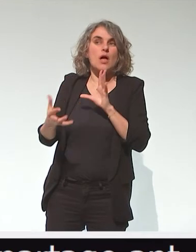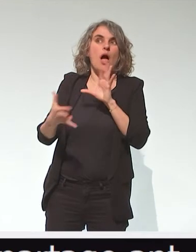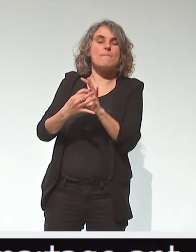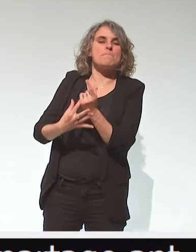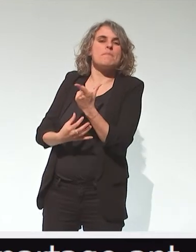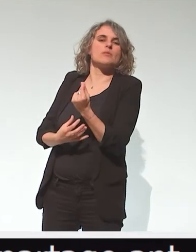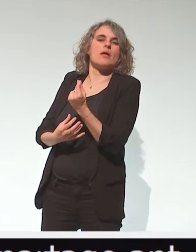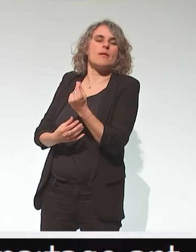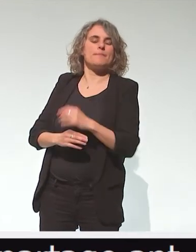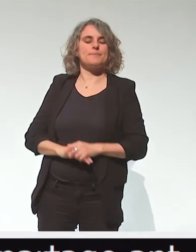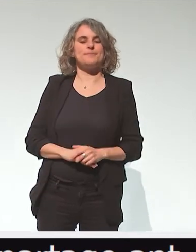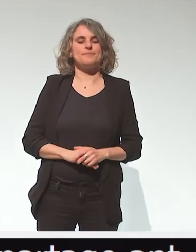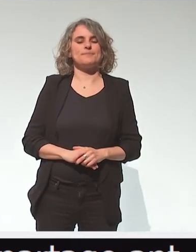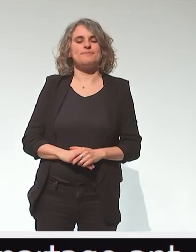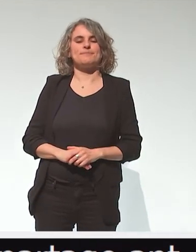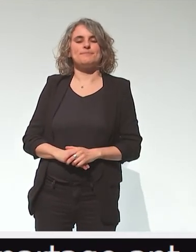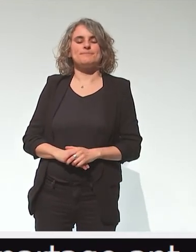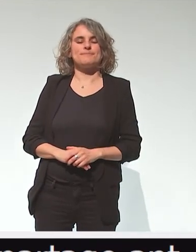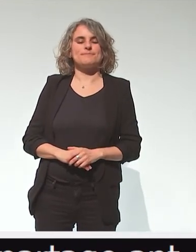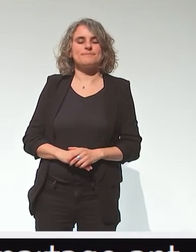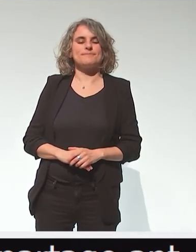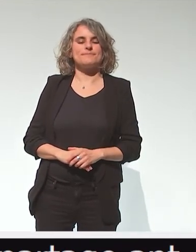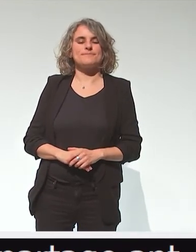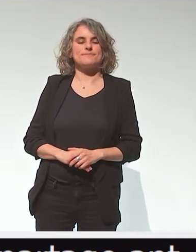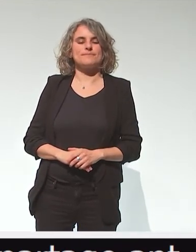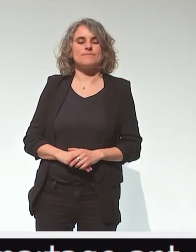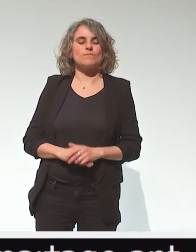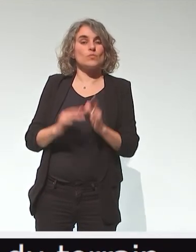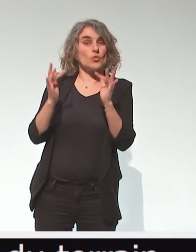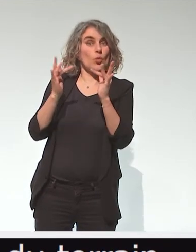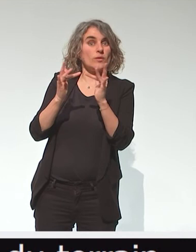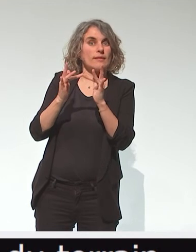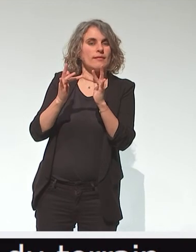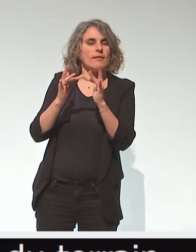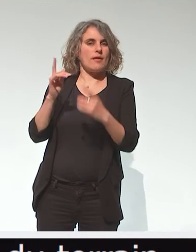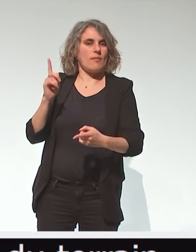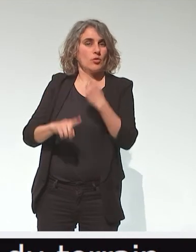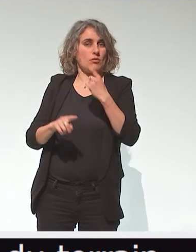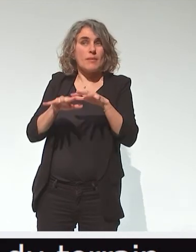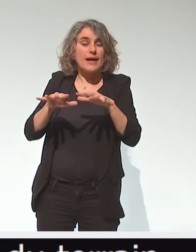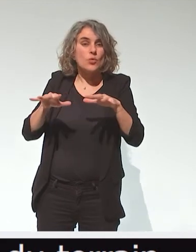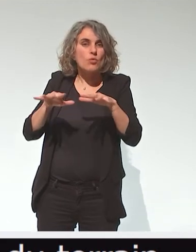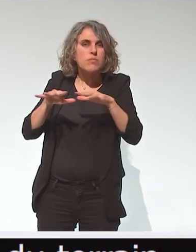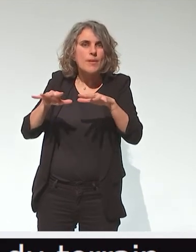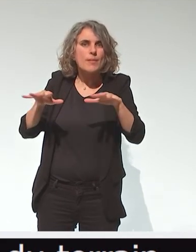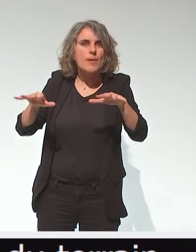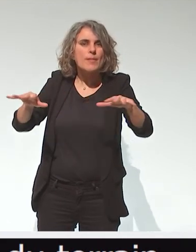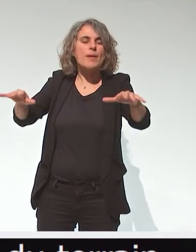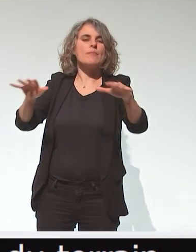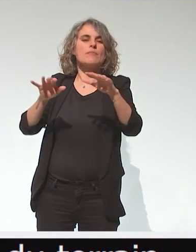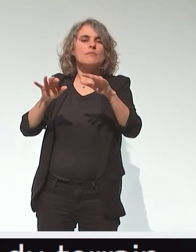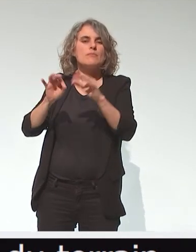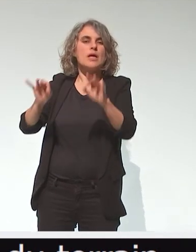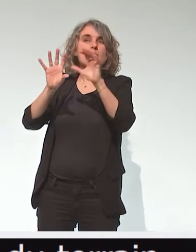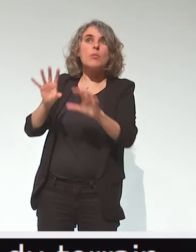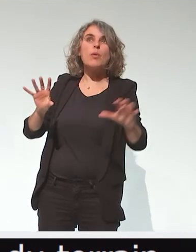forge potential future partnerships. I think we need to create contacts. I think we need to constitute